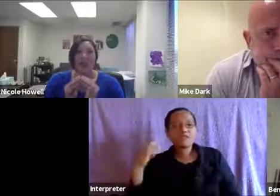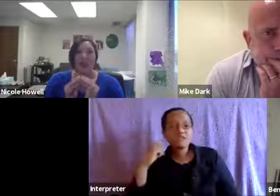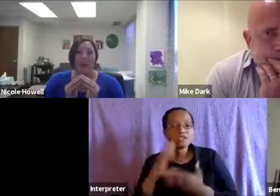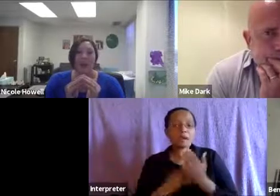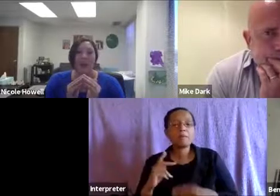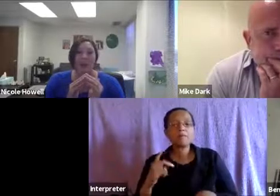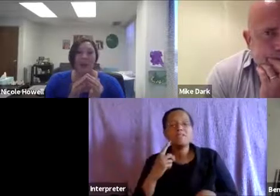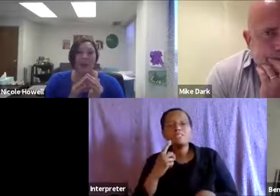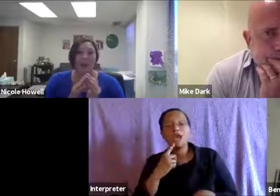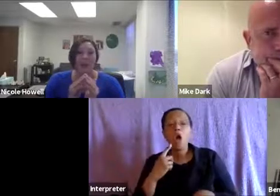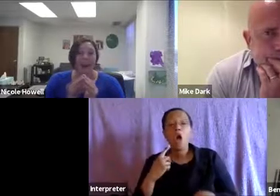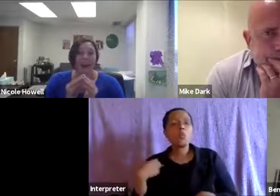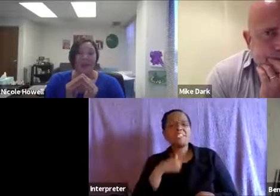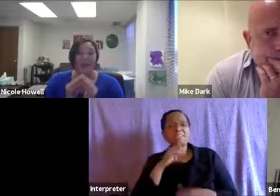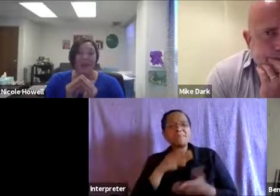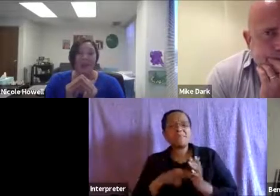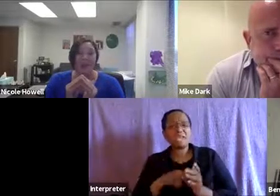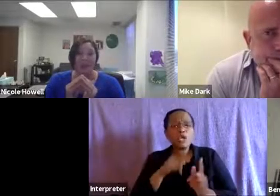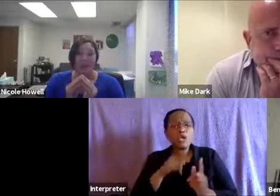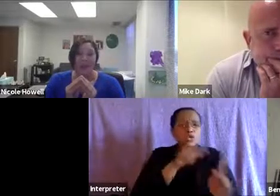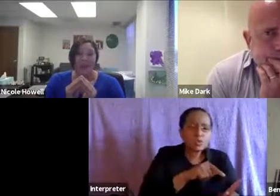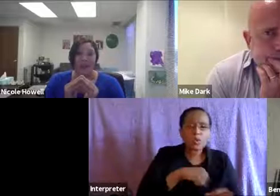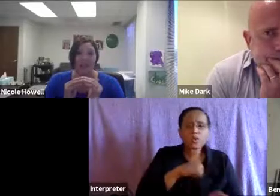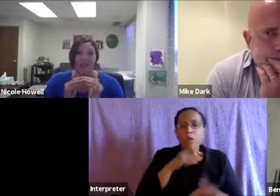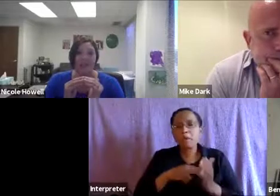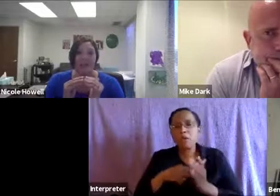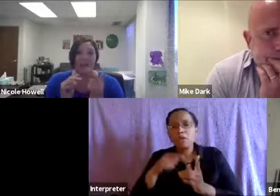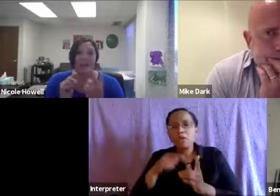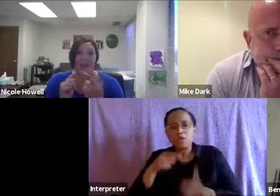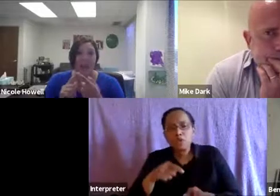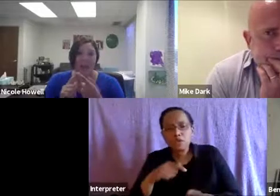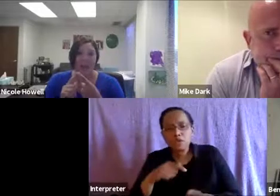that you can even share with other families, with